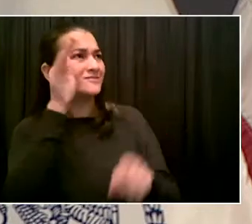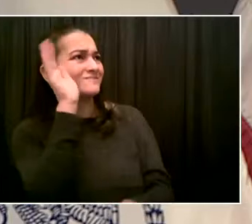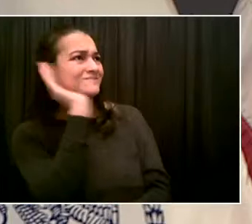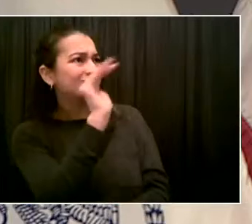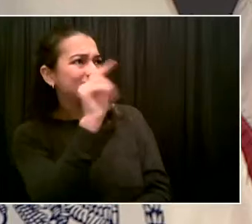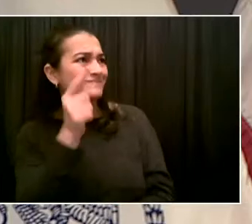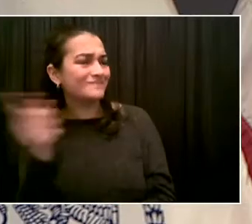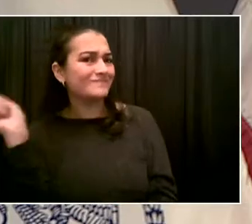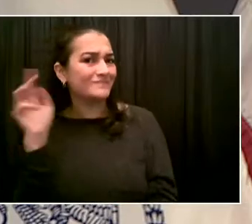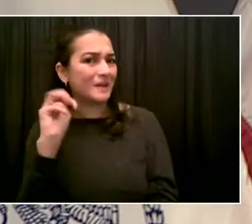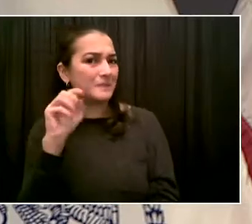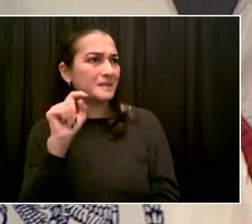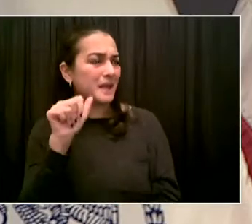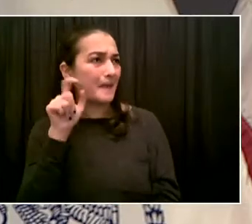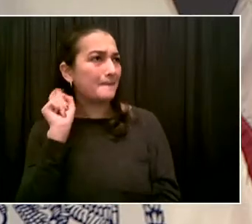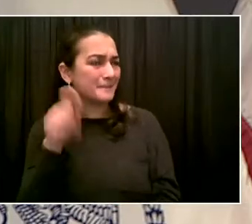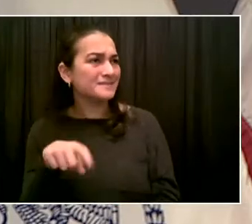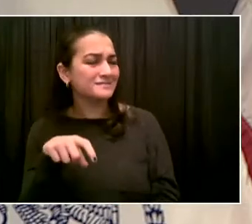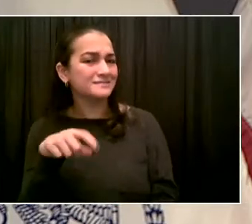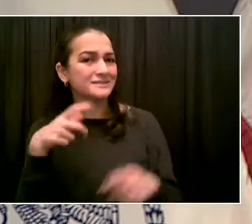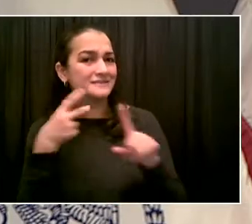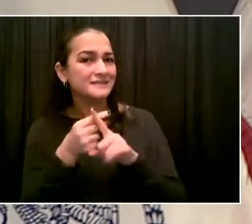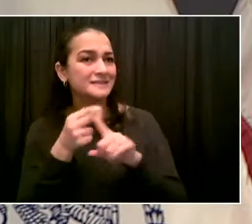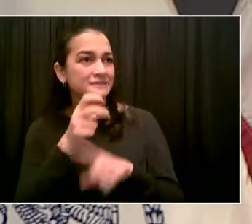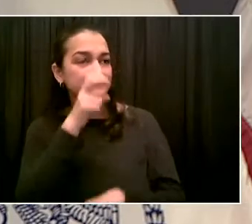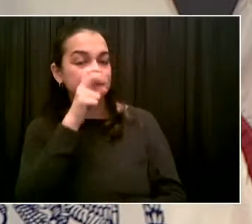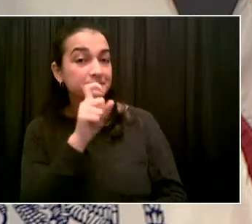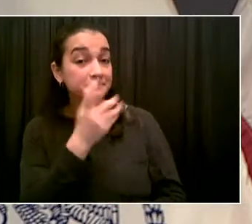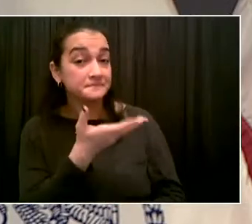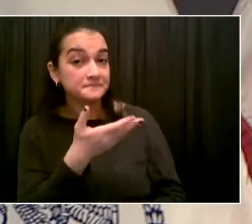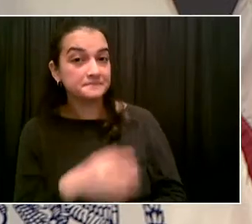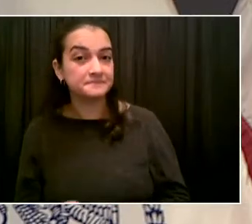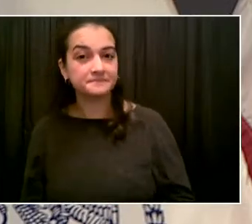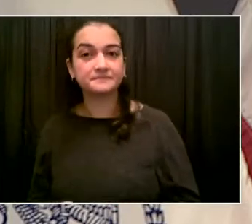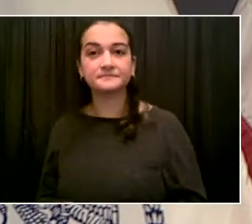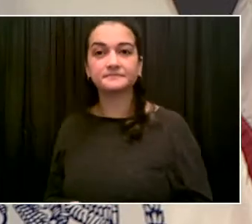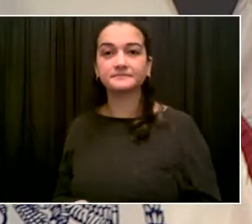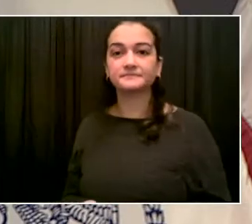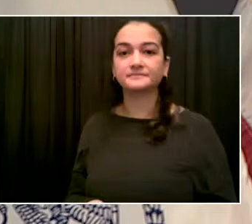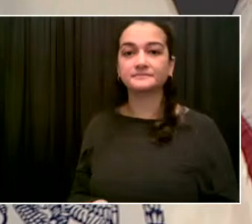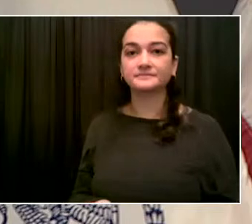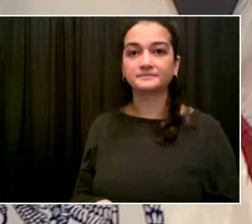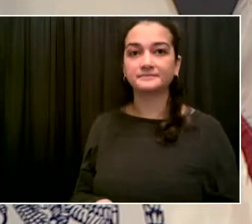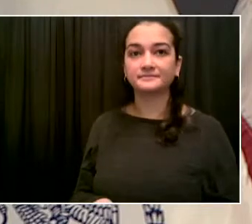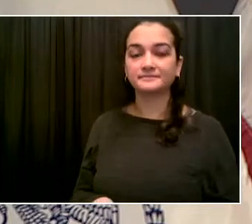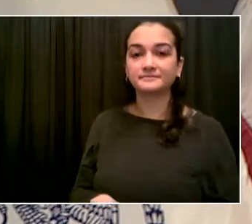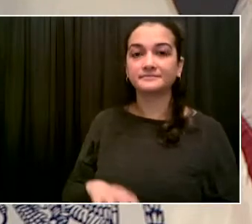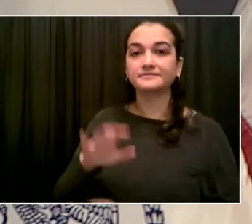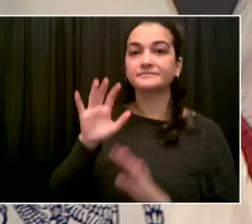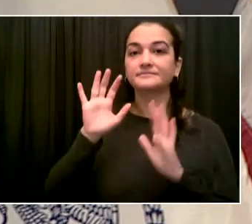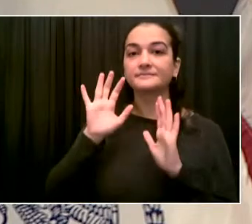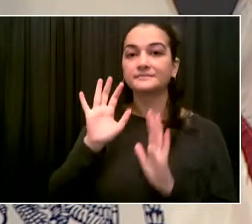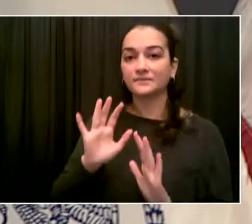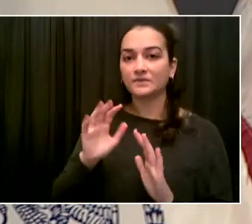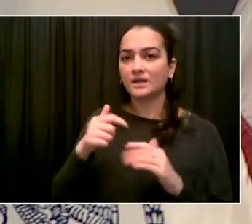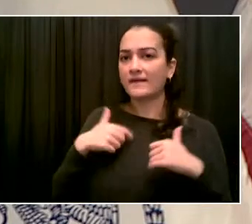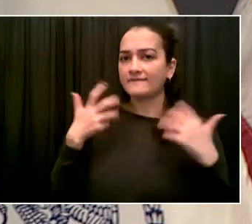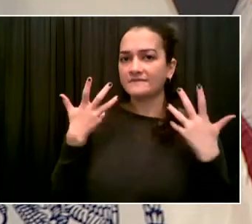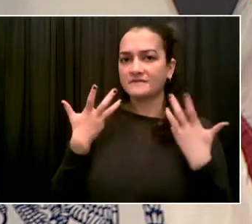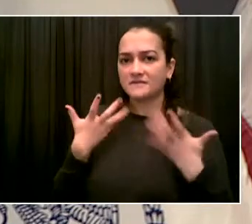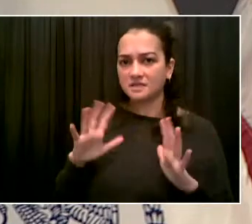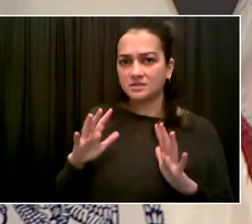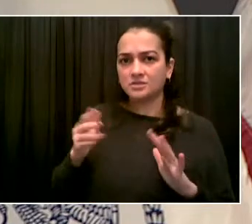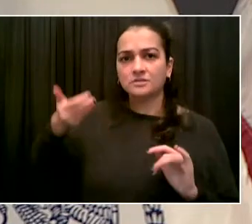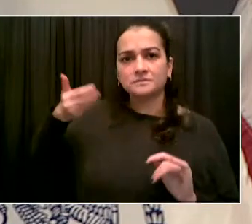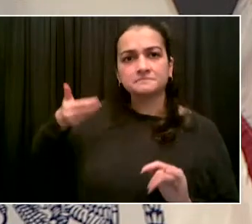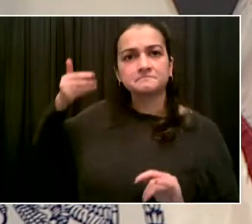from this table, but also I've been on national television appearances for weeks saying I call on everybody out